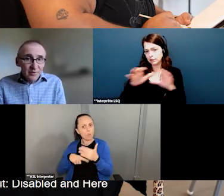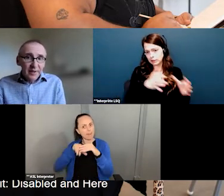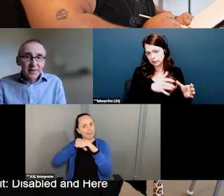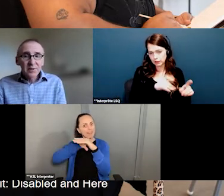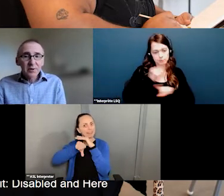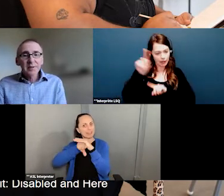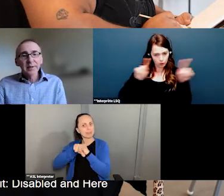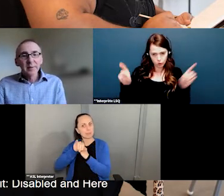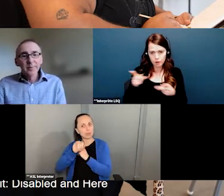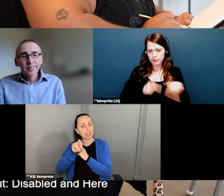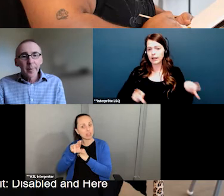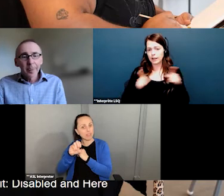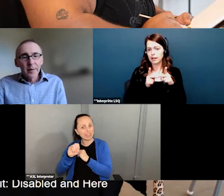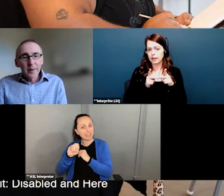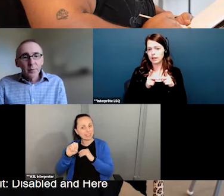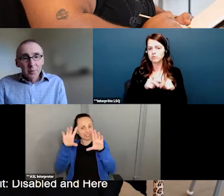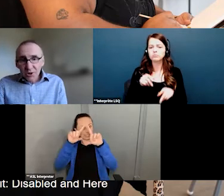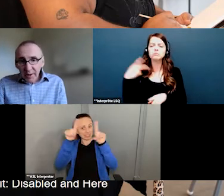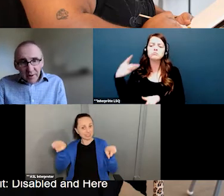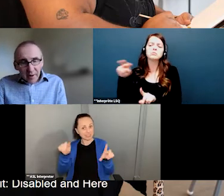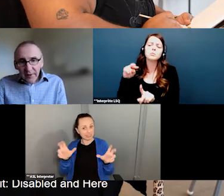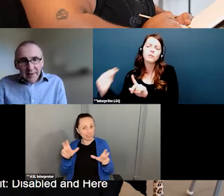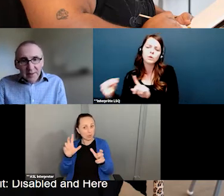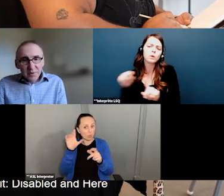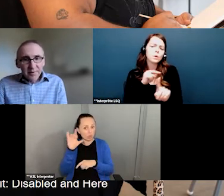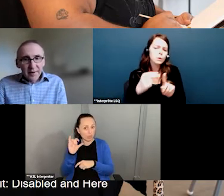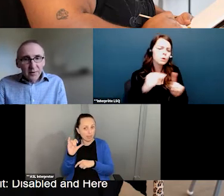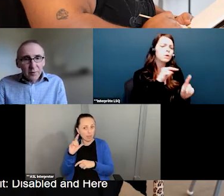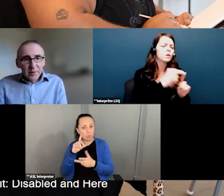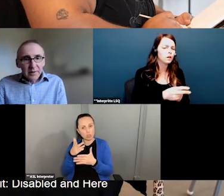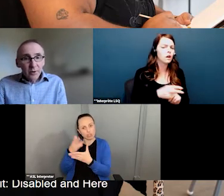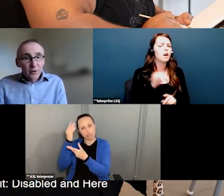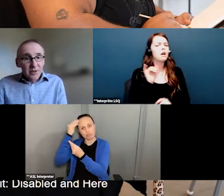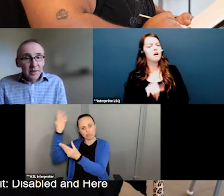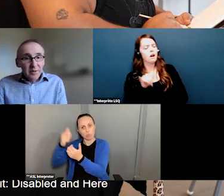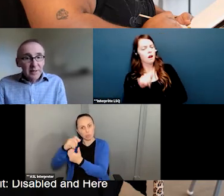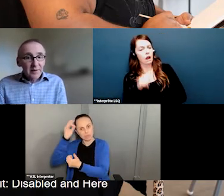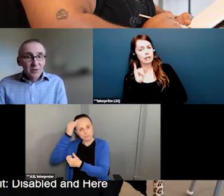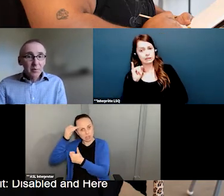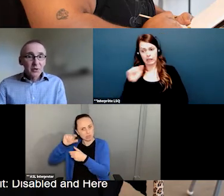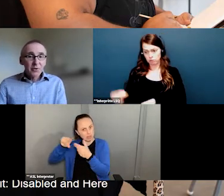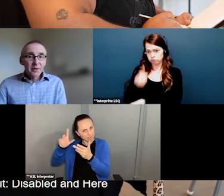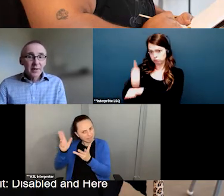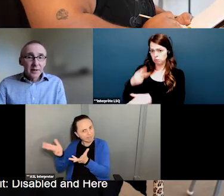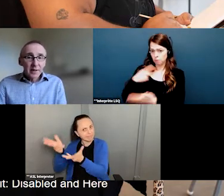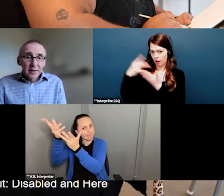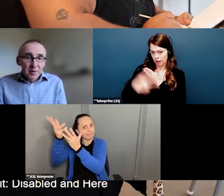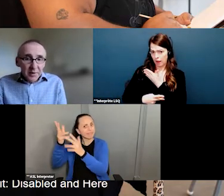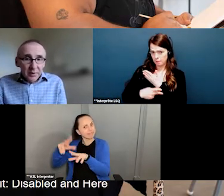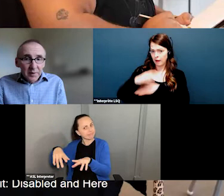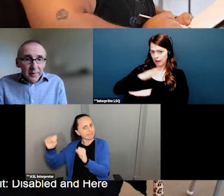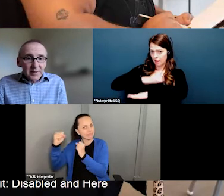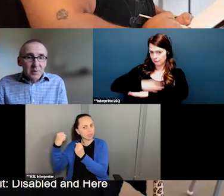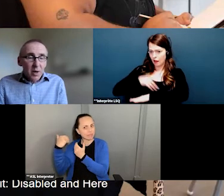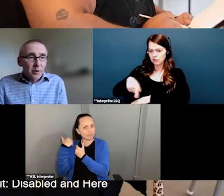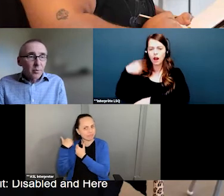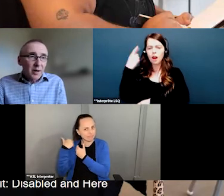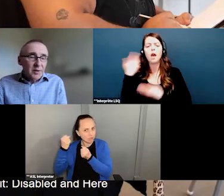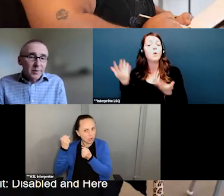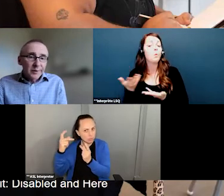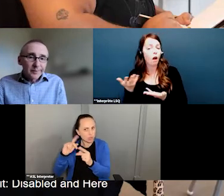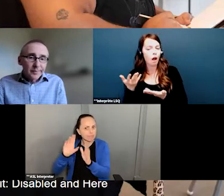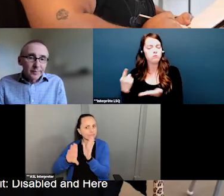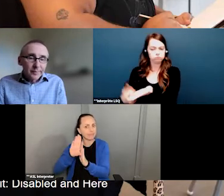accessible interface looks like. We'll be sharing our findings with the federal government and urging them to take this opportunity to build the best